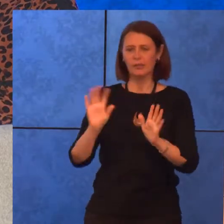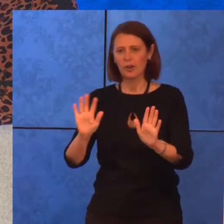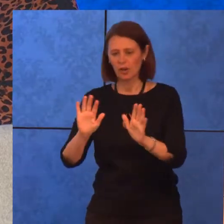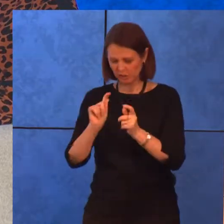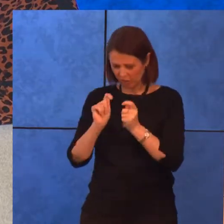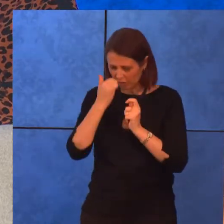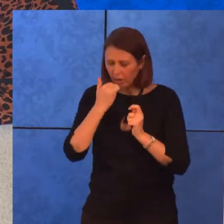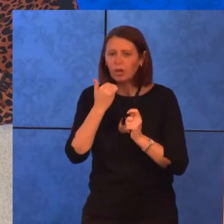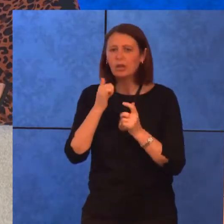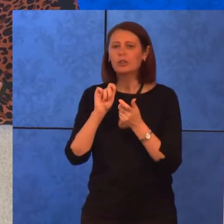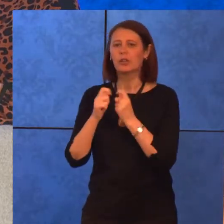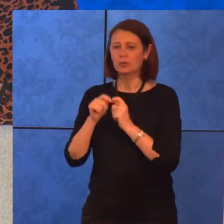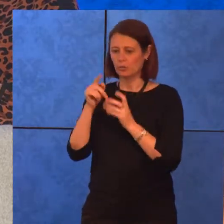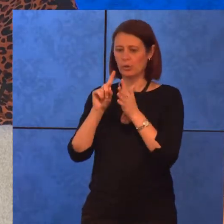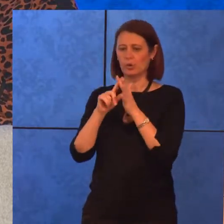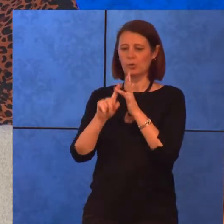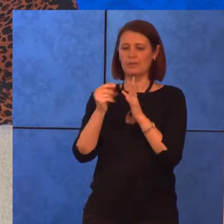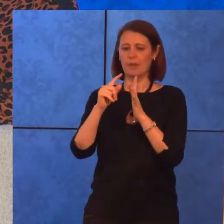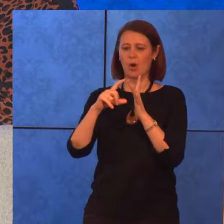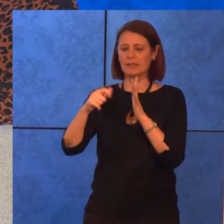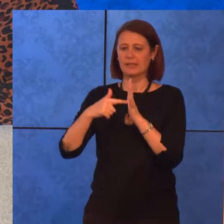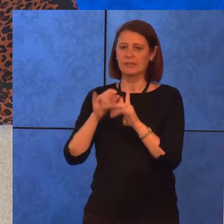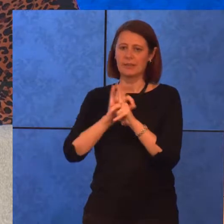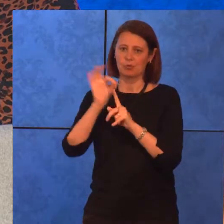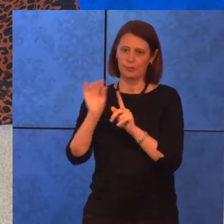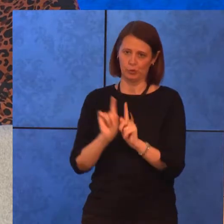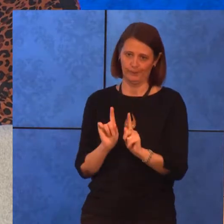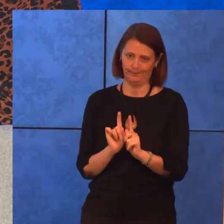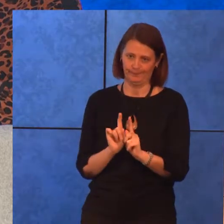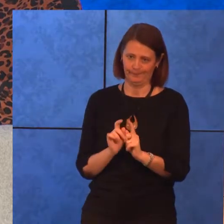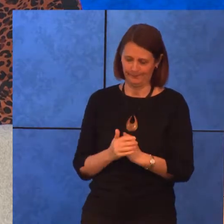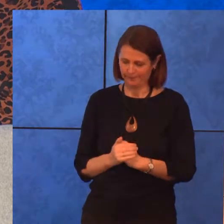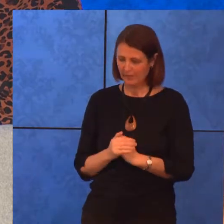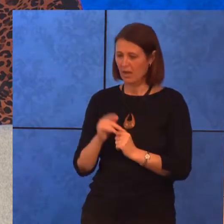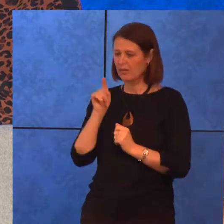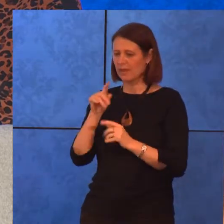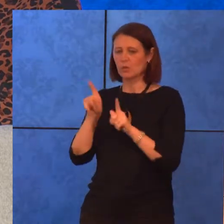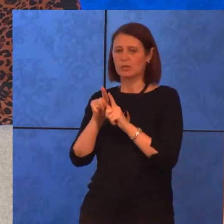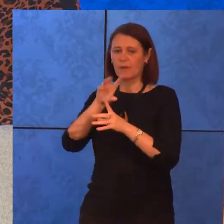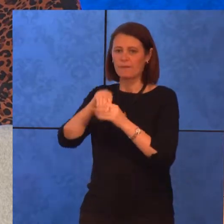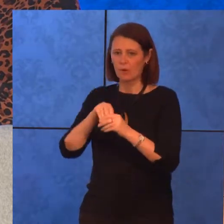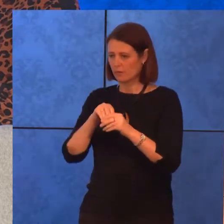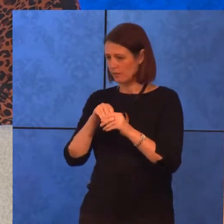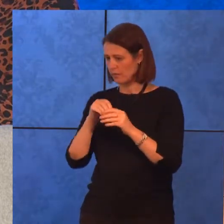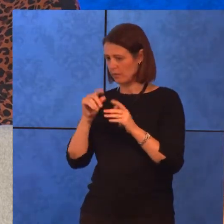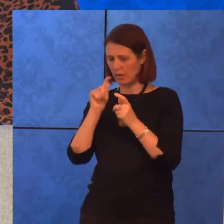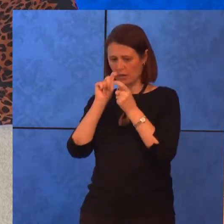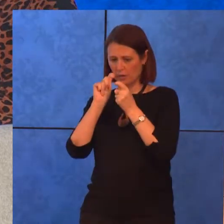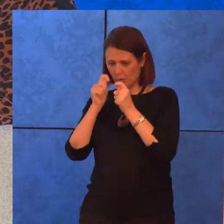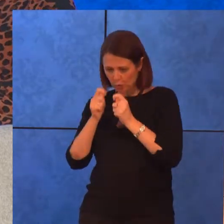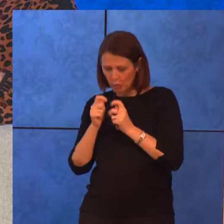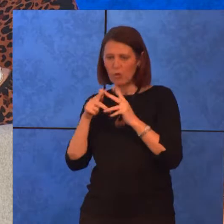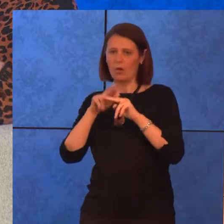do, we're doing some ICT system improvements as well. This also brings into play the David Tune review of the